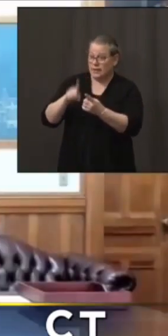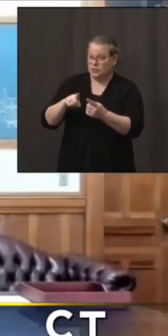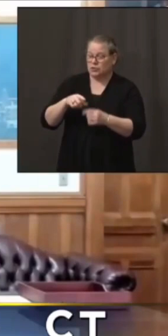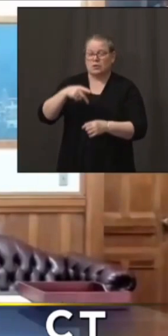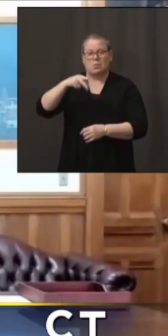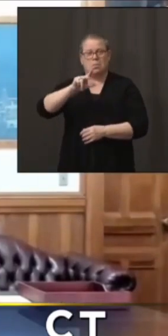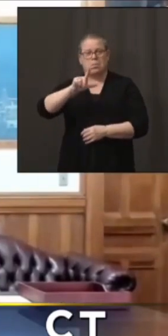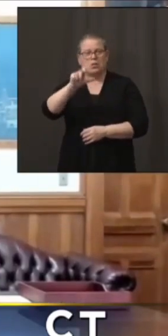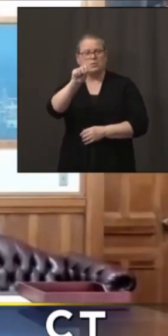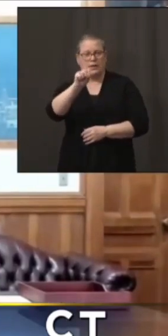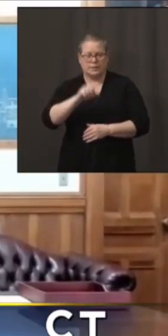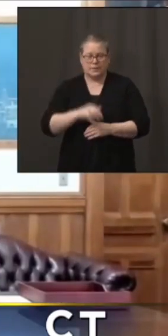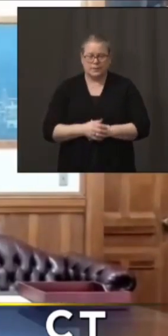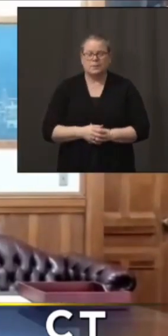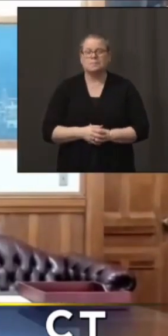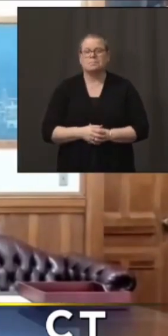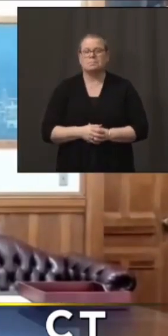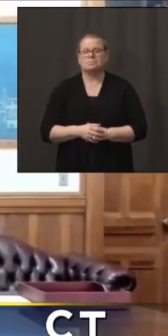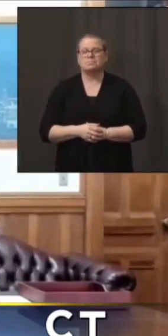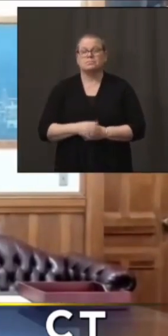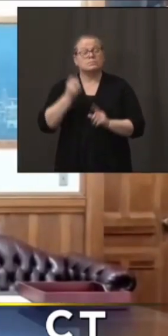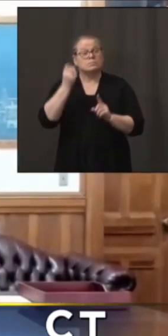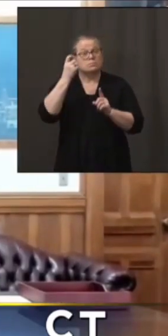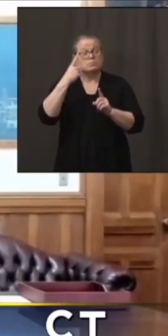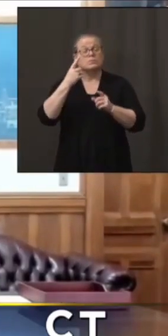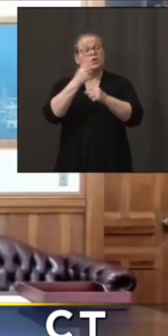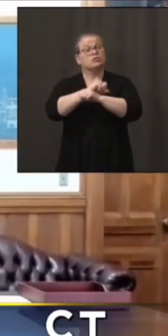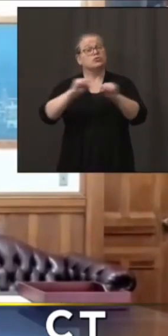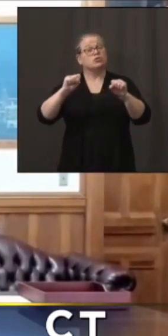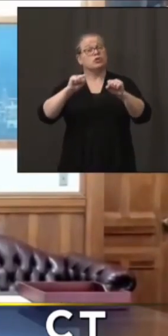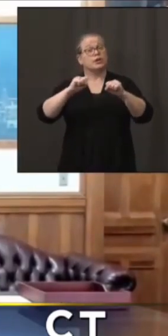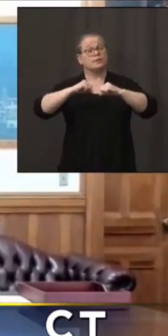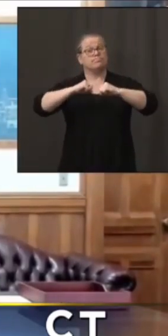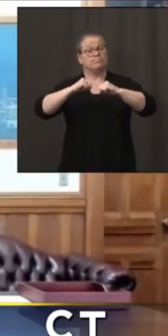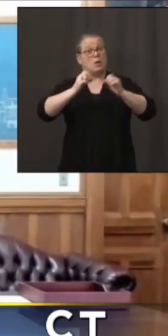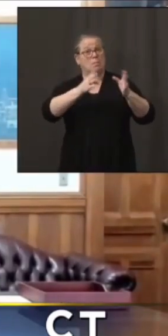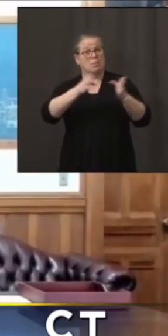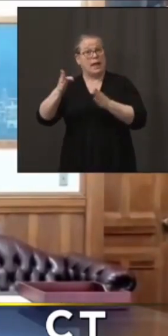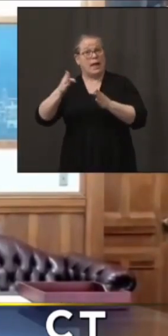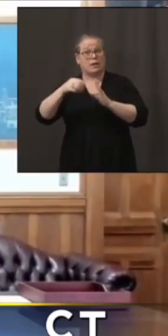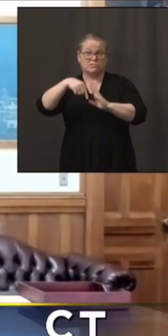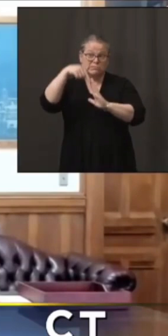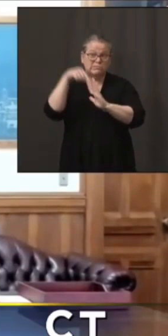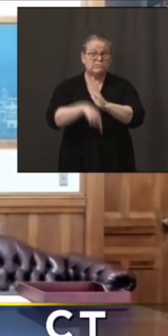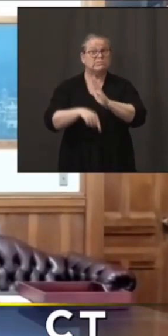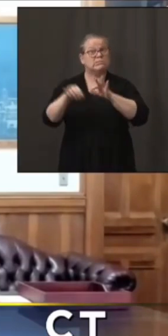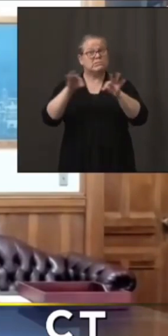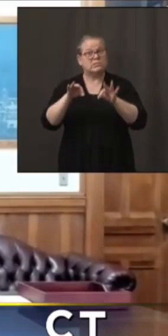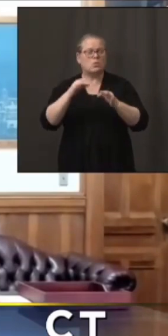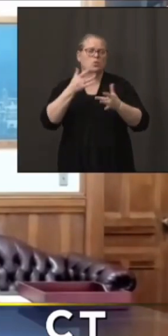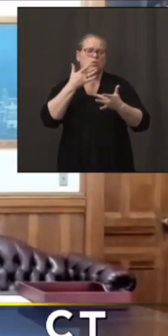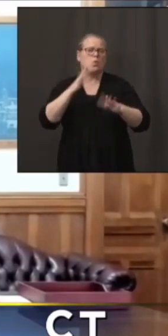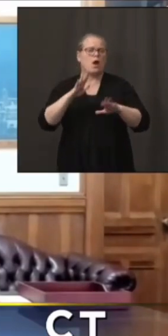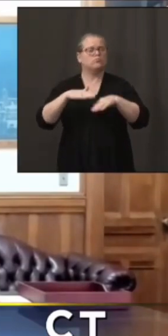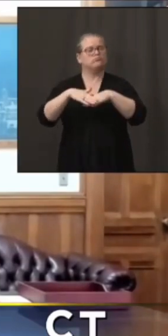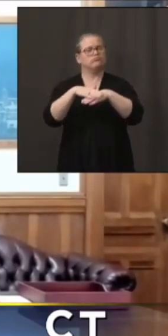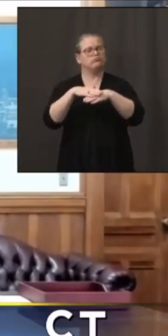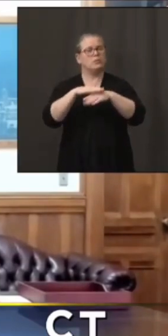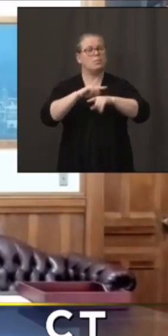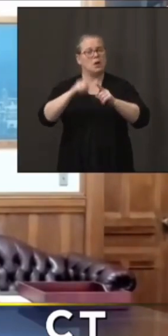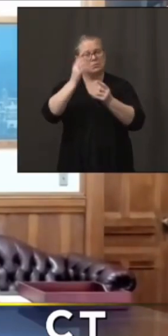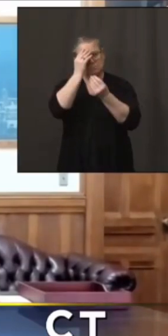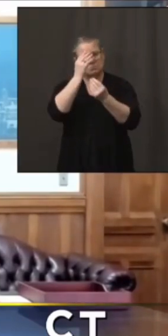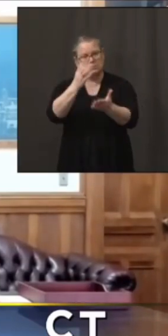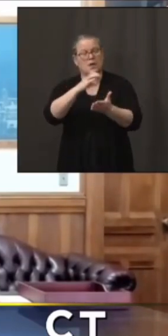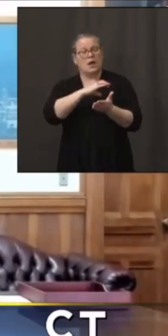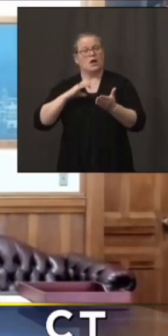go too far into what the security measures are, but I will just say in general terms, Commissioner